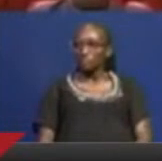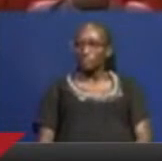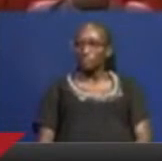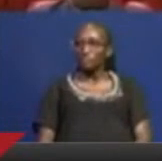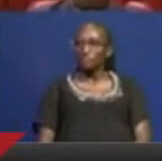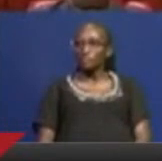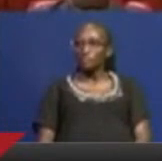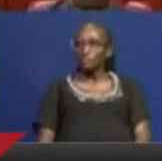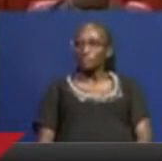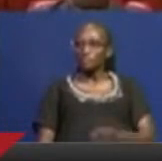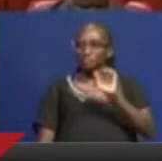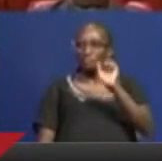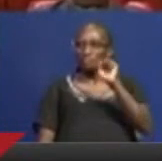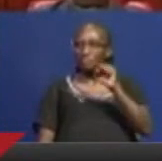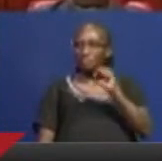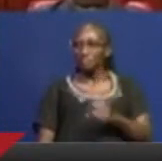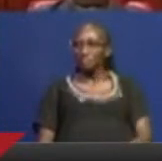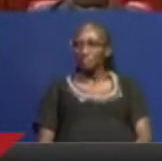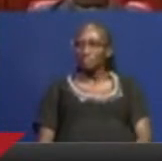Kieni